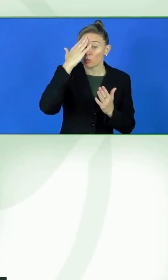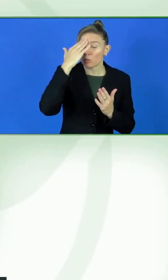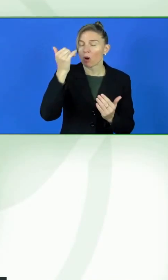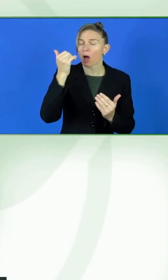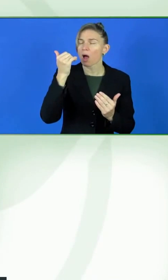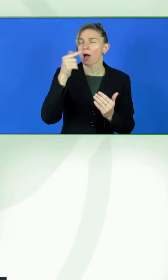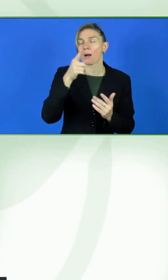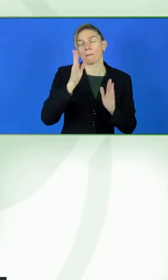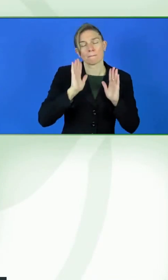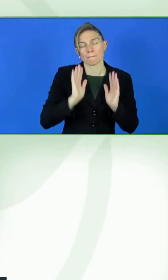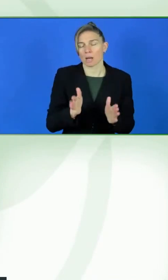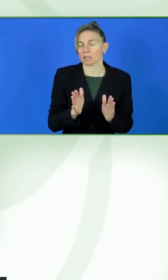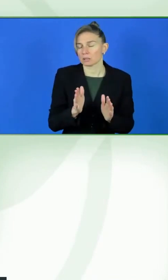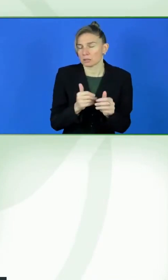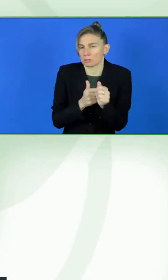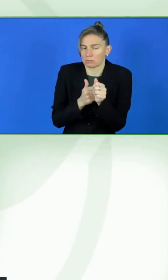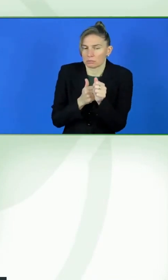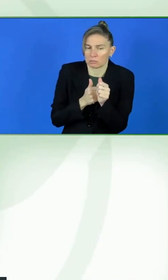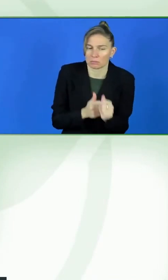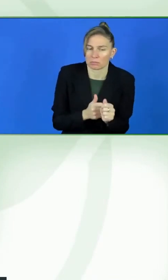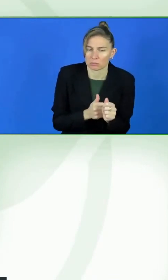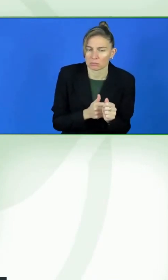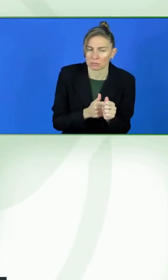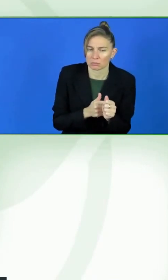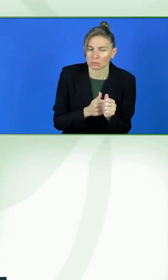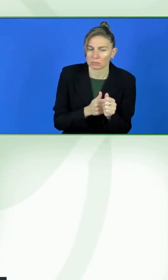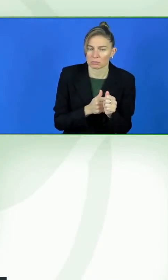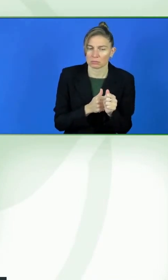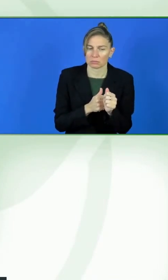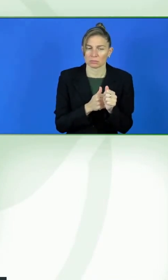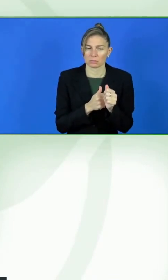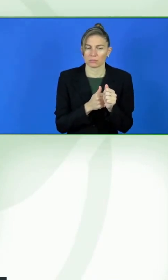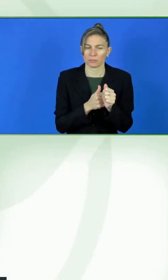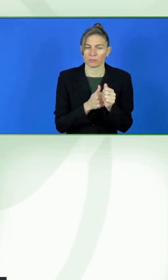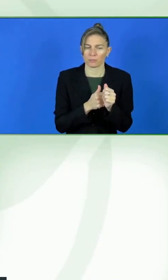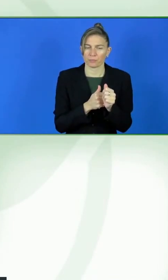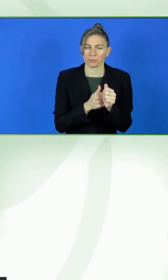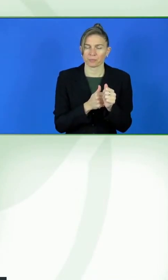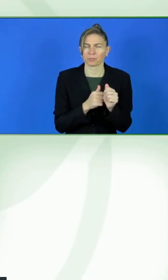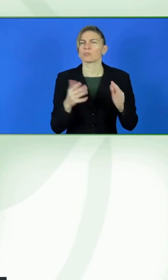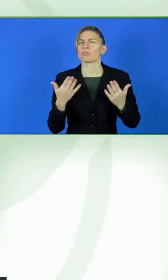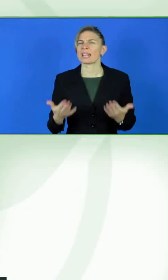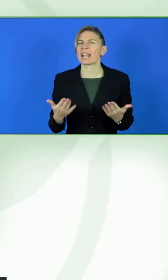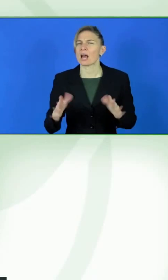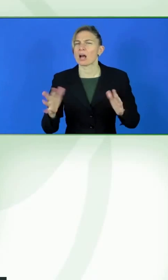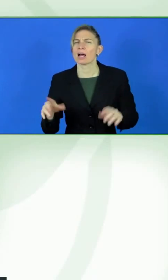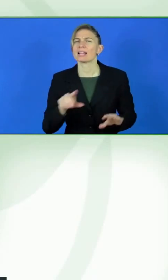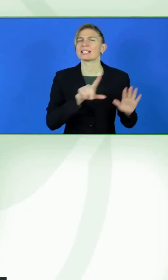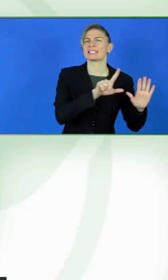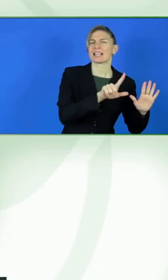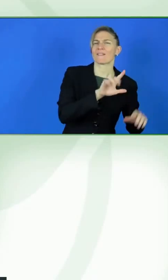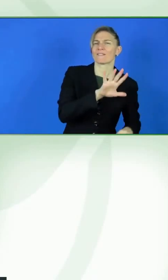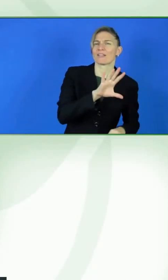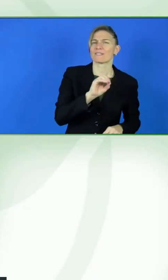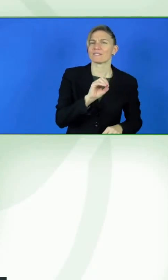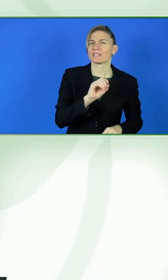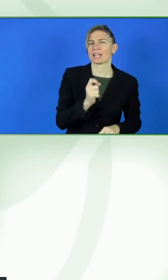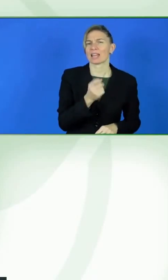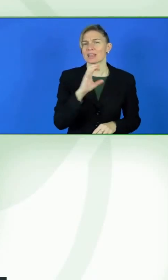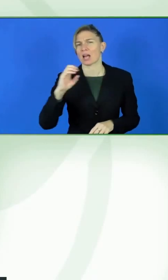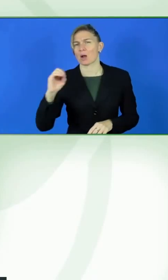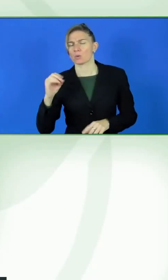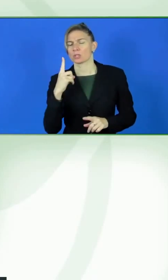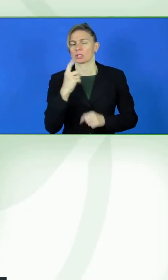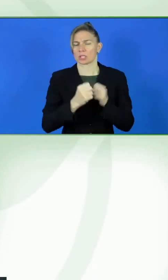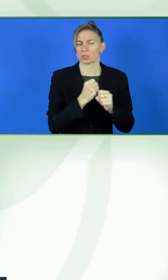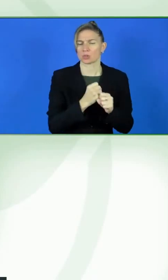got, now we have around 750,000 euros every year in order to support this